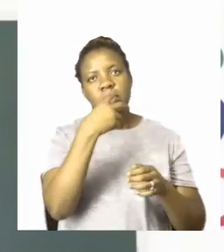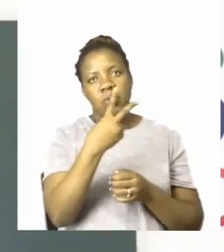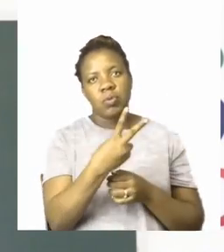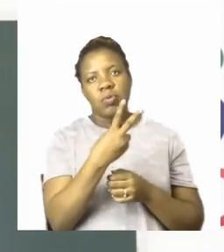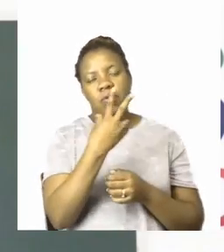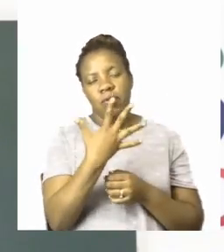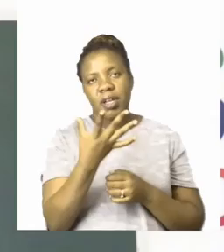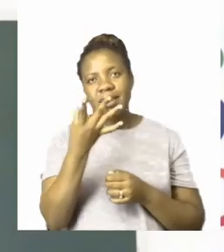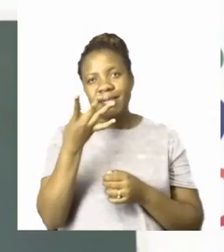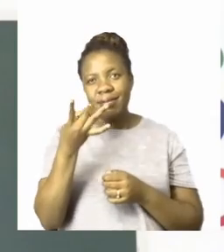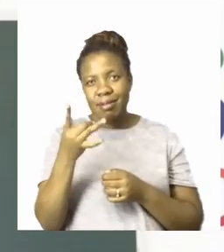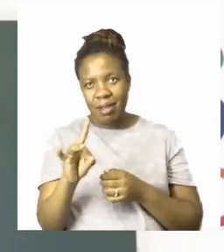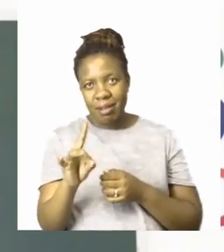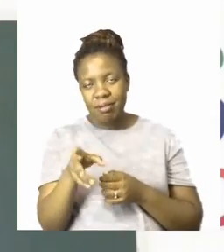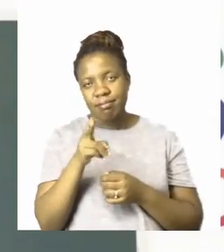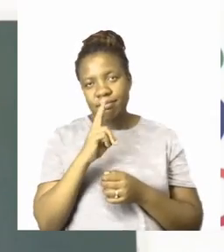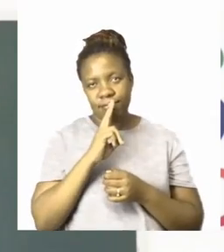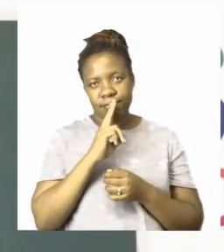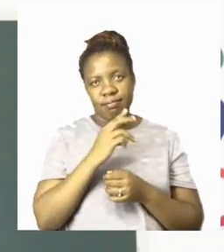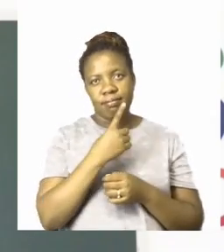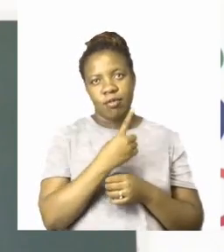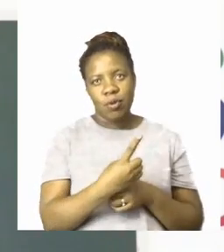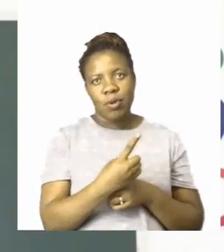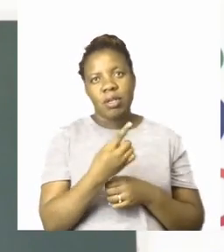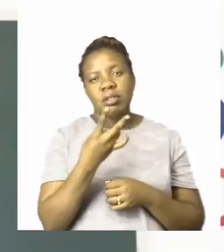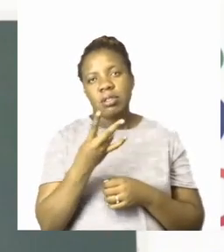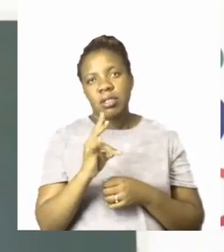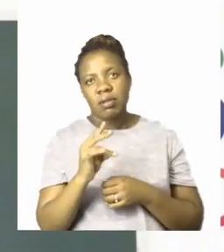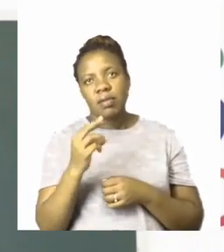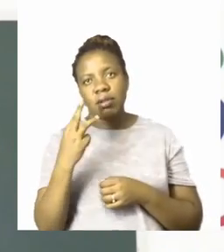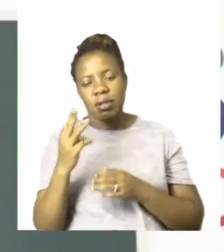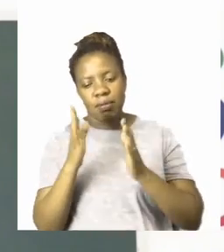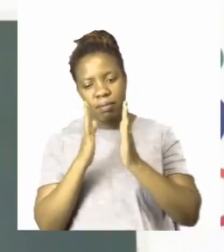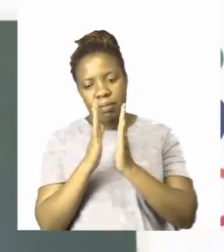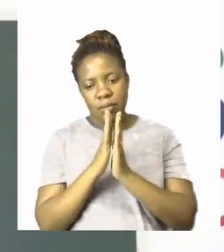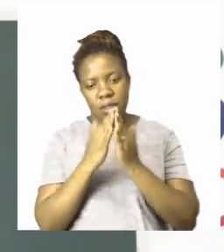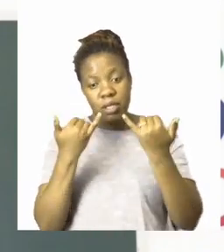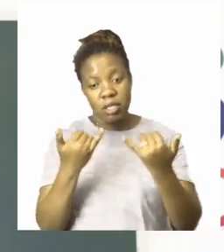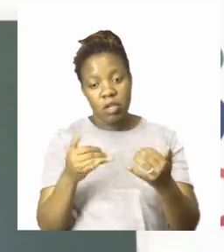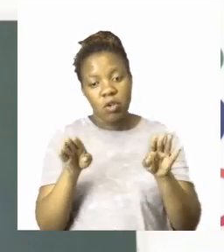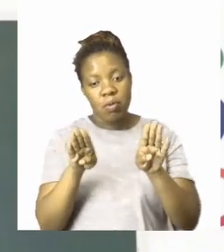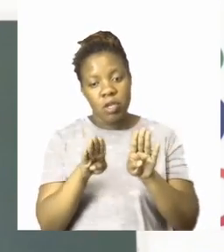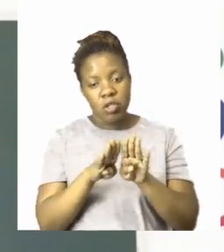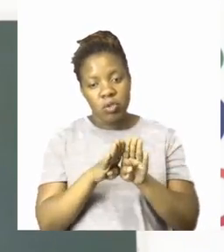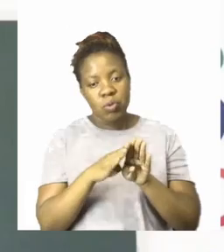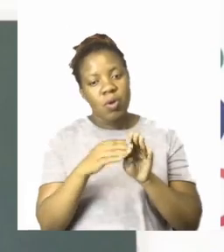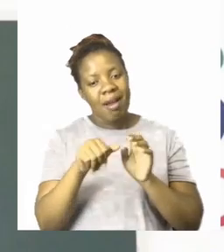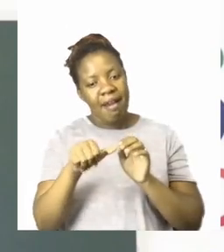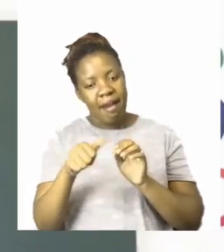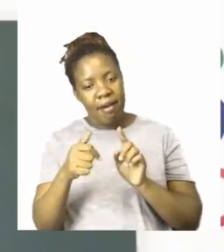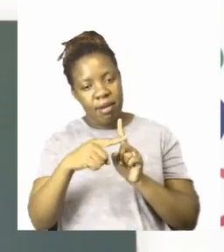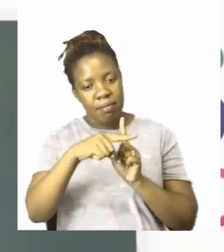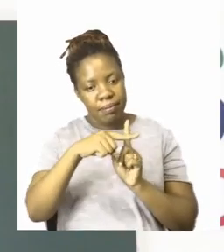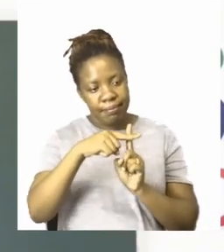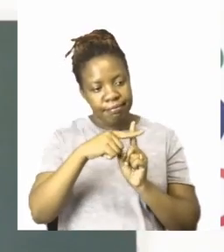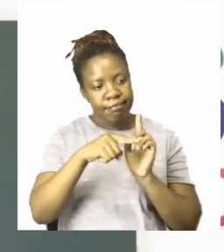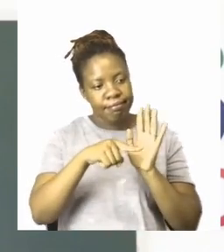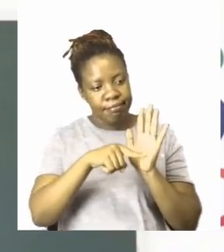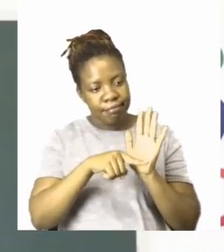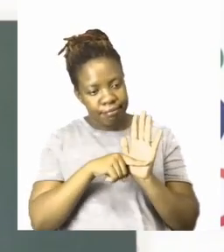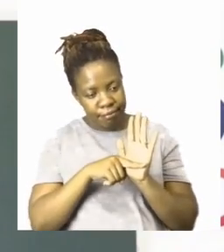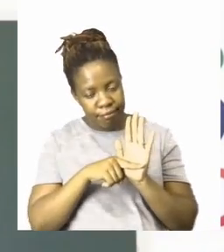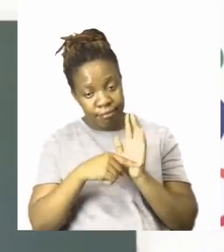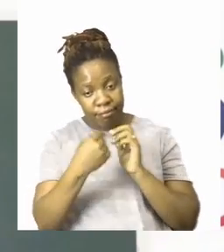want you to try and do all the other plus and minus sums on your own. Now remember, you can always ask someone